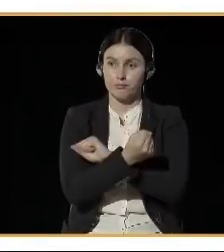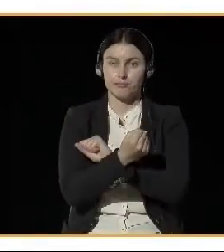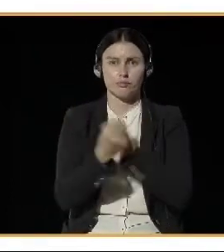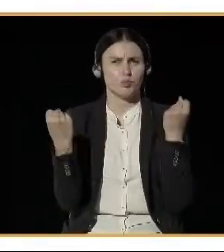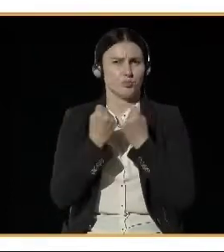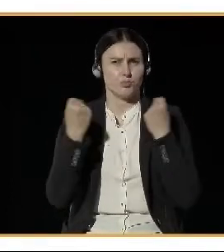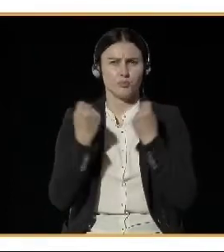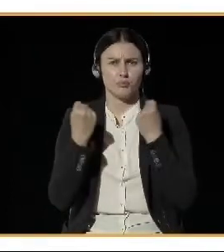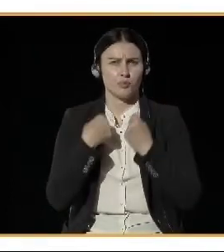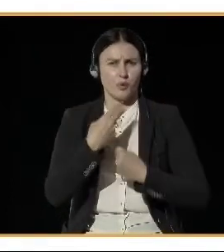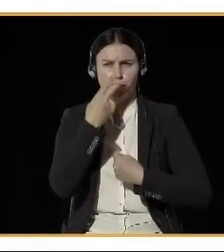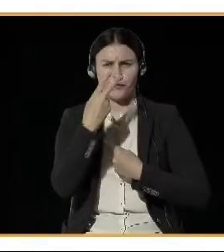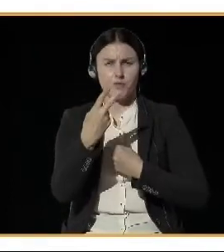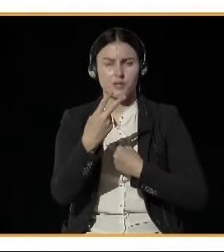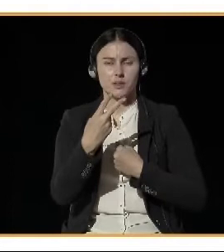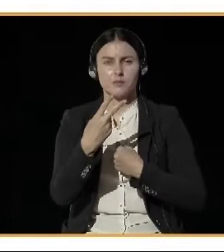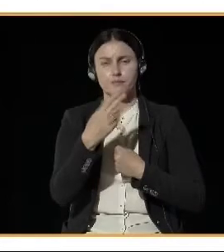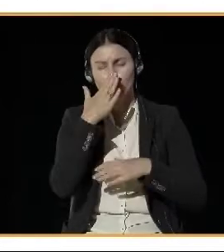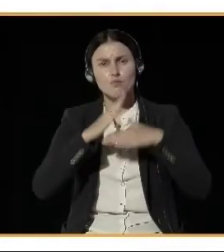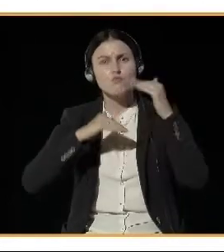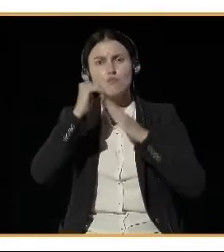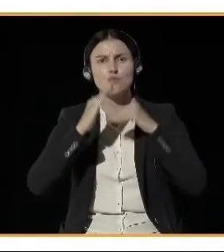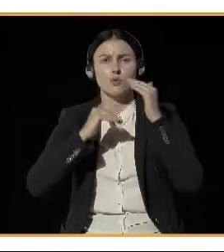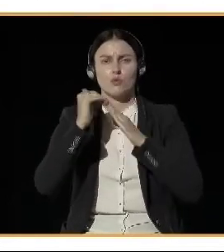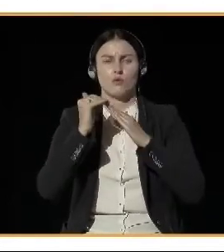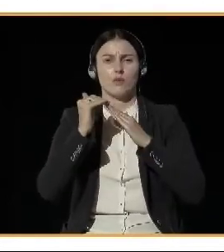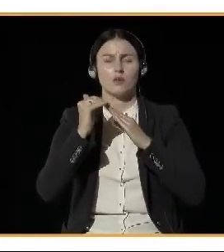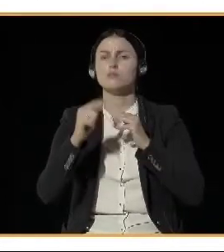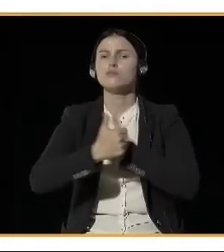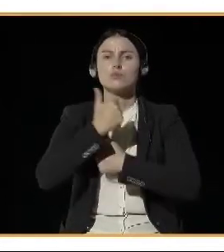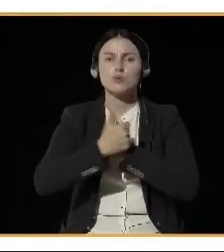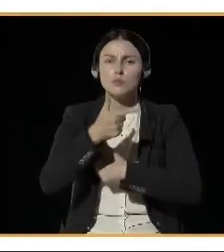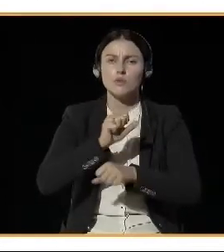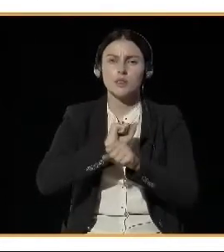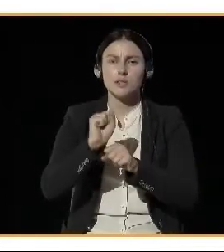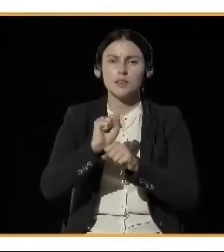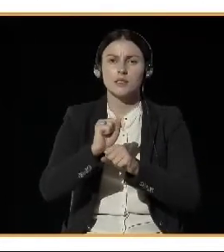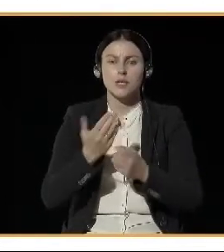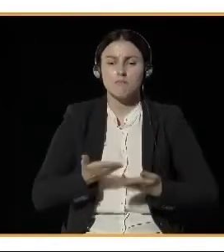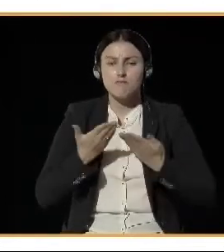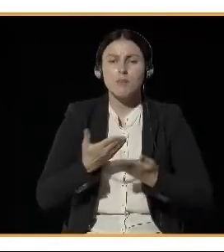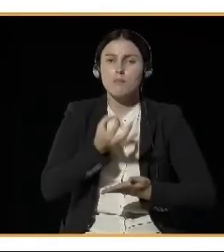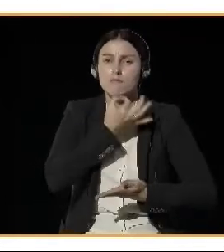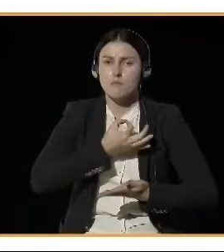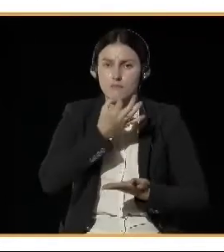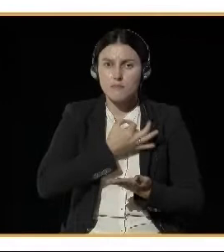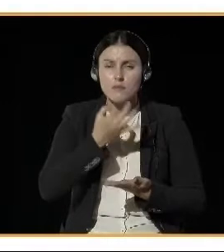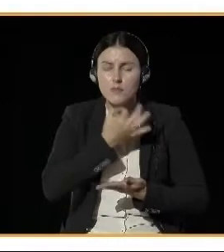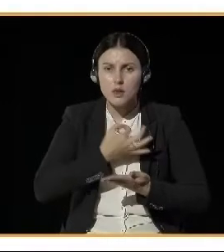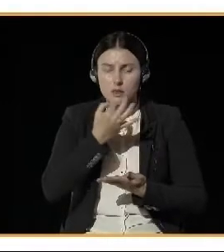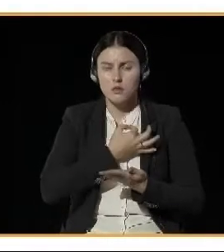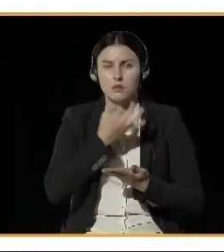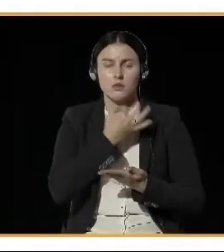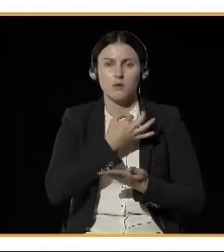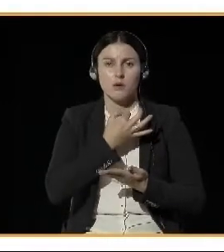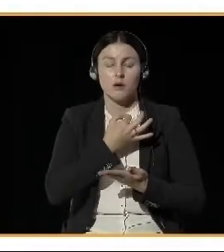First of all, a decrease in fertility. So there is less and less children, so this pyramid is shrinking